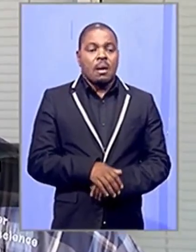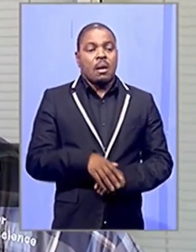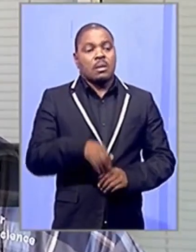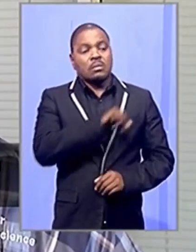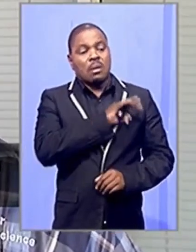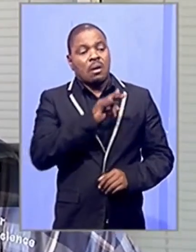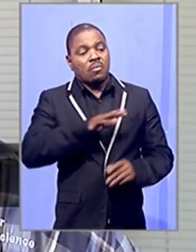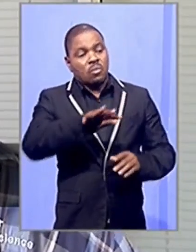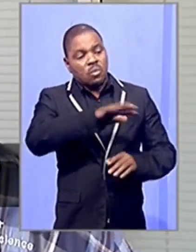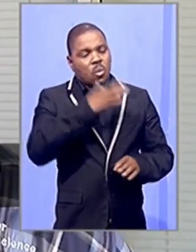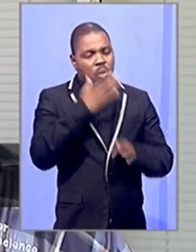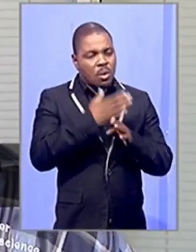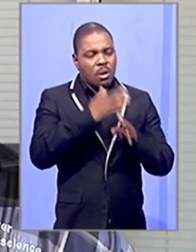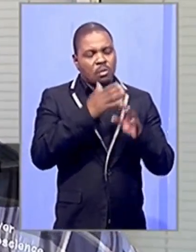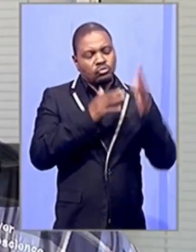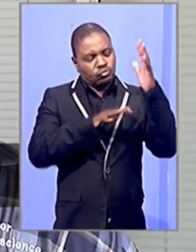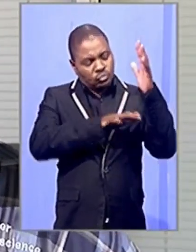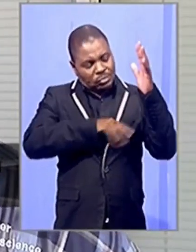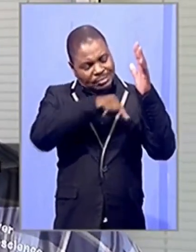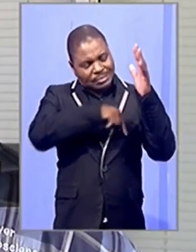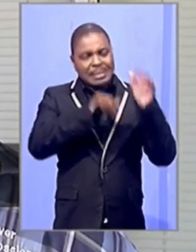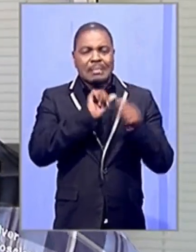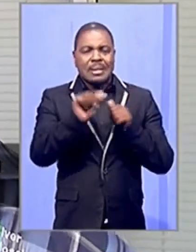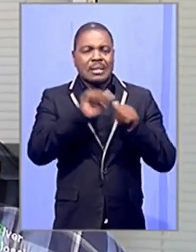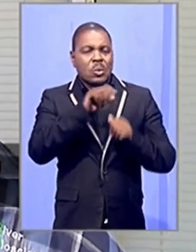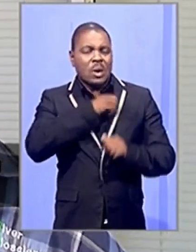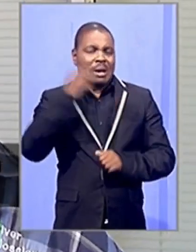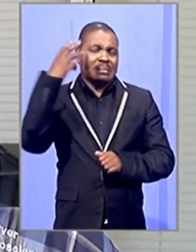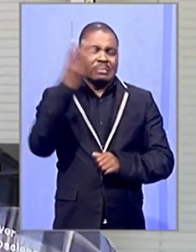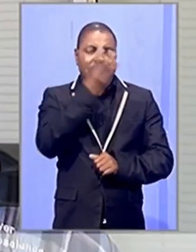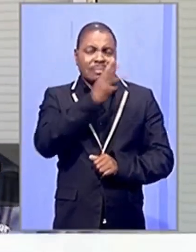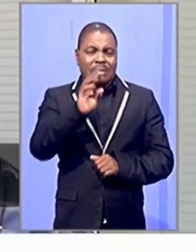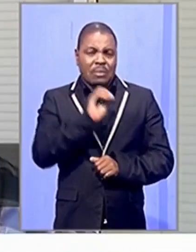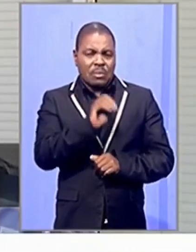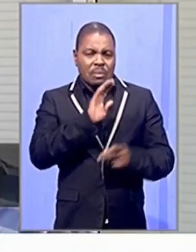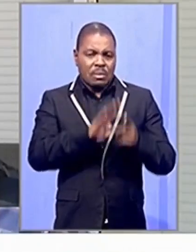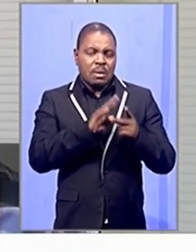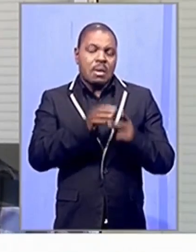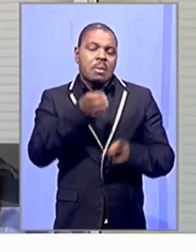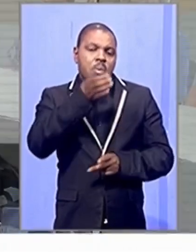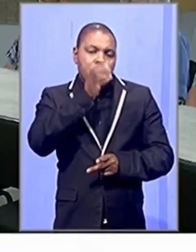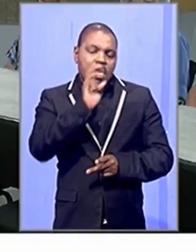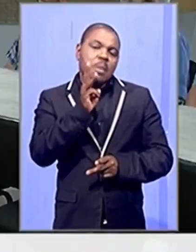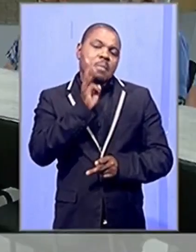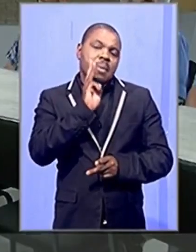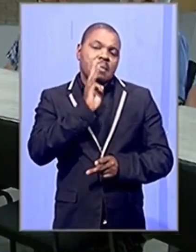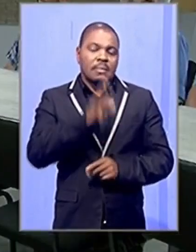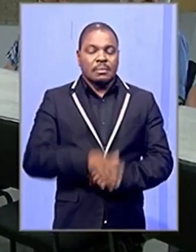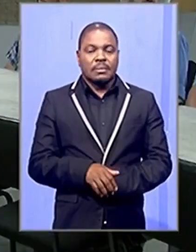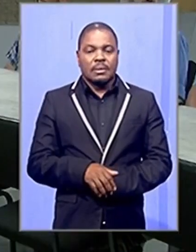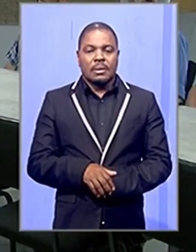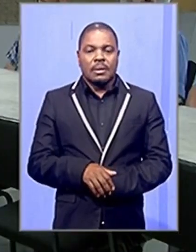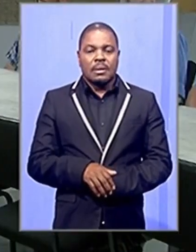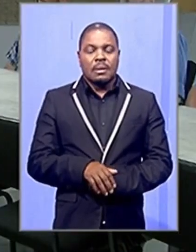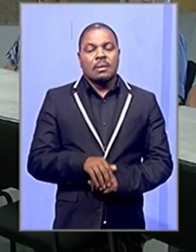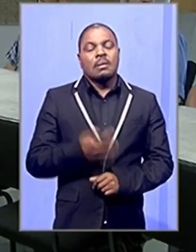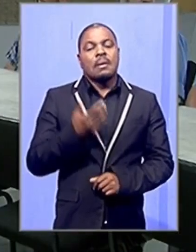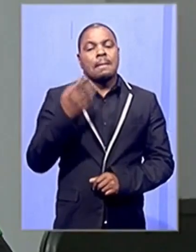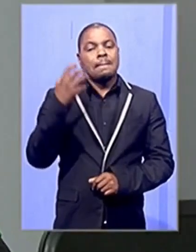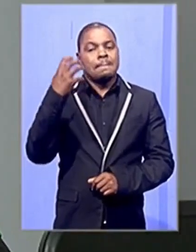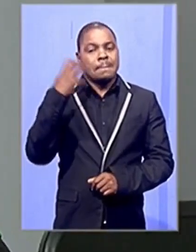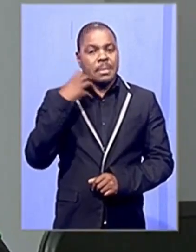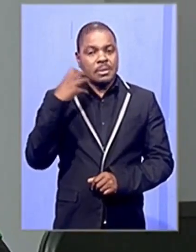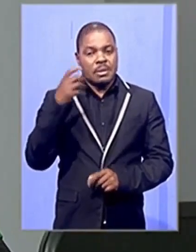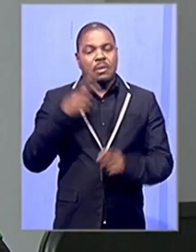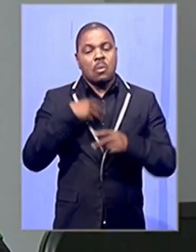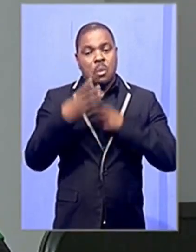Basebeletsi ba sebetse dibakeng tse nang le moriti ha ho tjhesa haholo le hore ba ne ba nwe metsi. Letona la ditaba tsa basebetsi hammoho